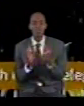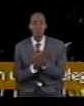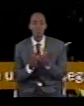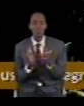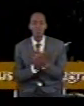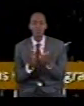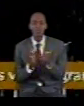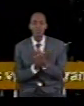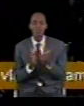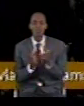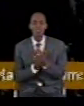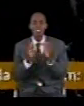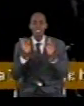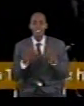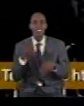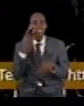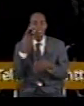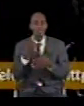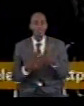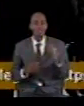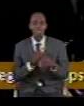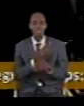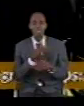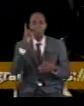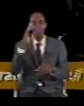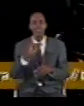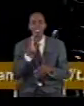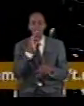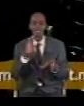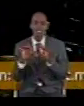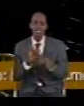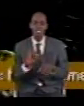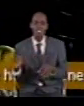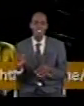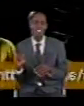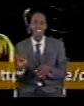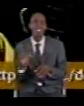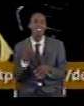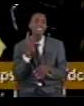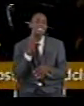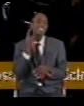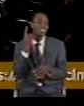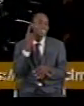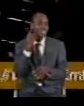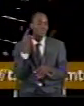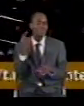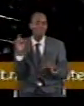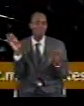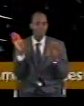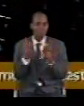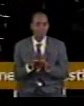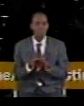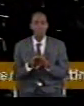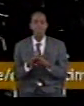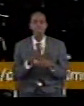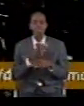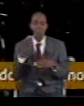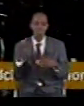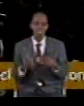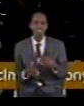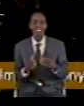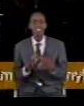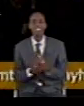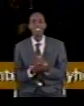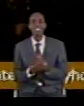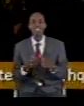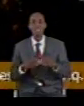Can you see what God is doing? Can you see what God is doing? Deaf and dumb from age of one. He